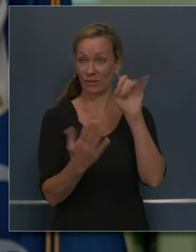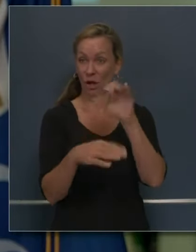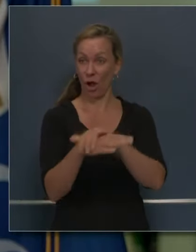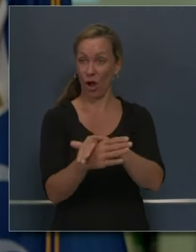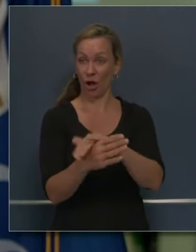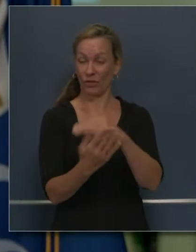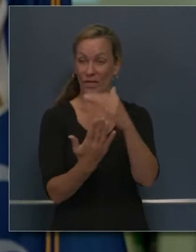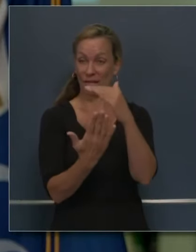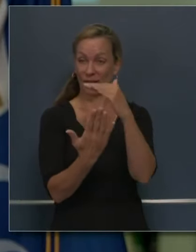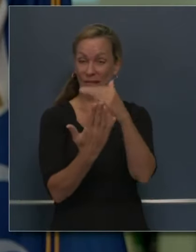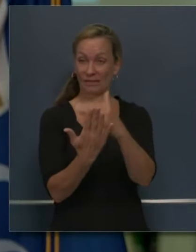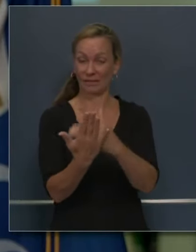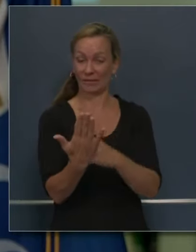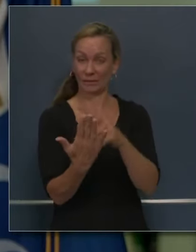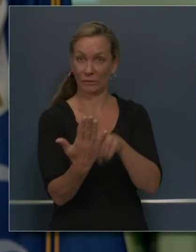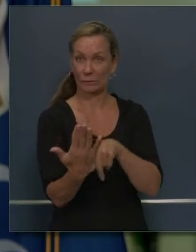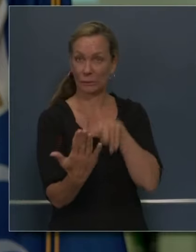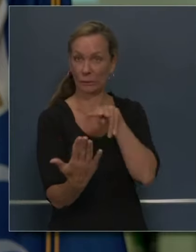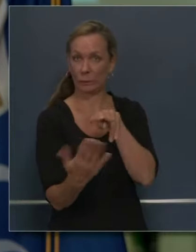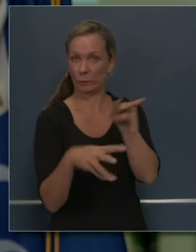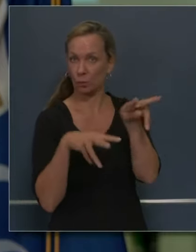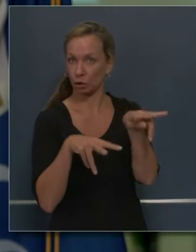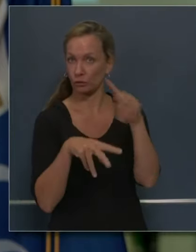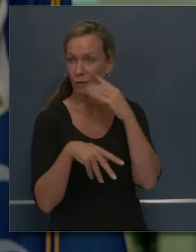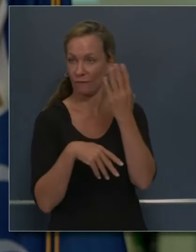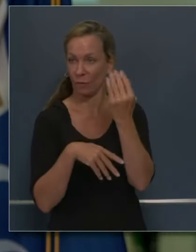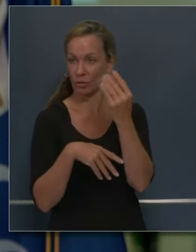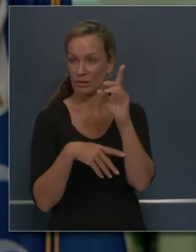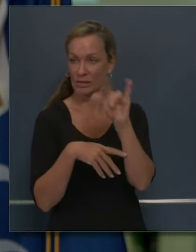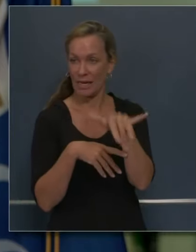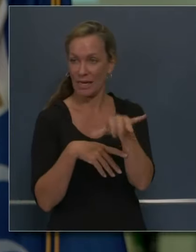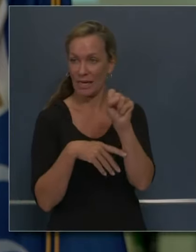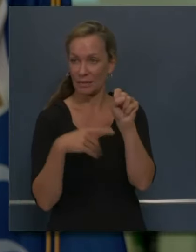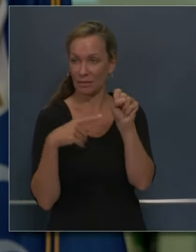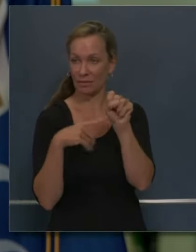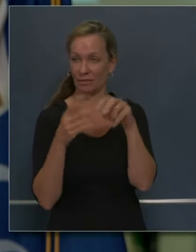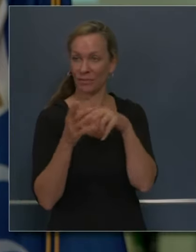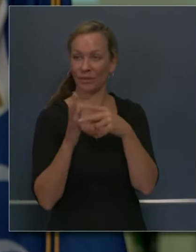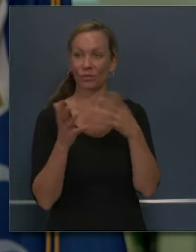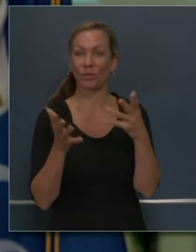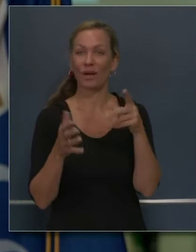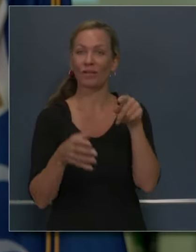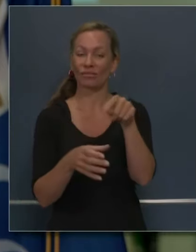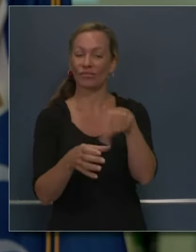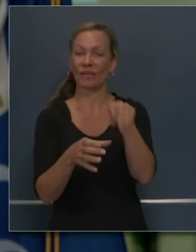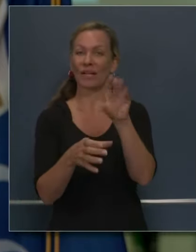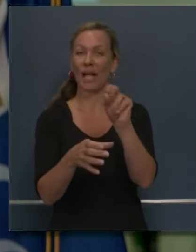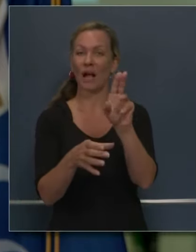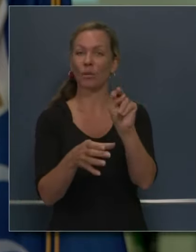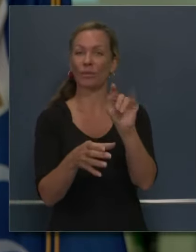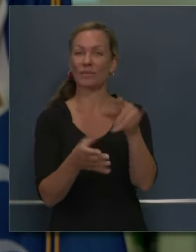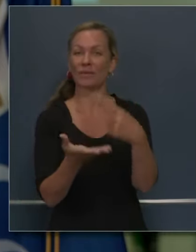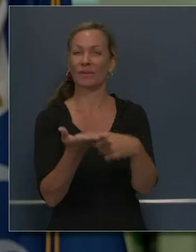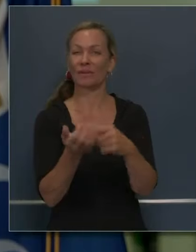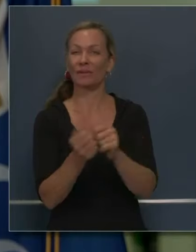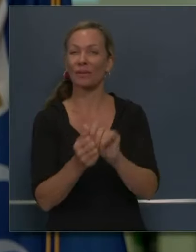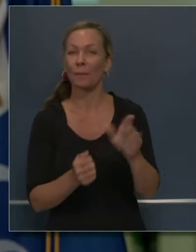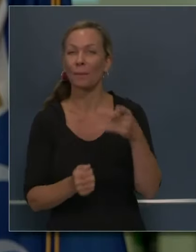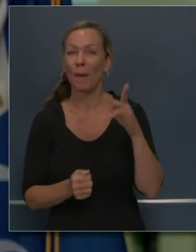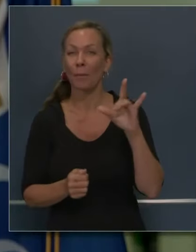Then working with local health officers, working with labor management, working with local school districts and superintendents and